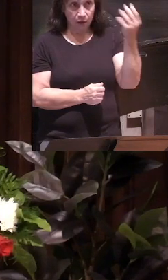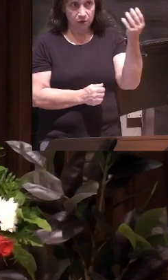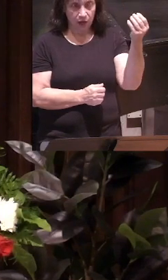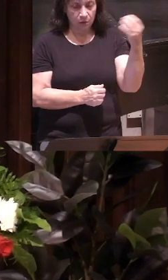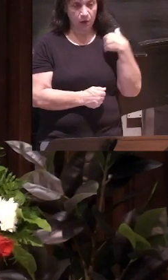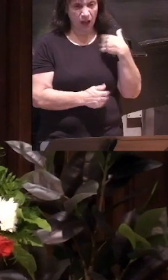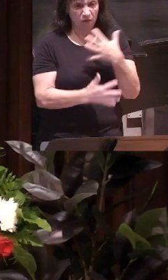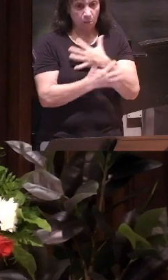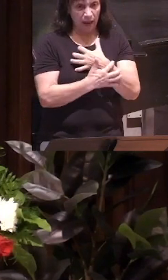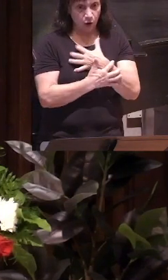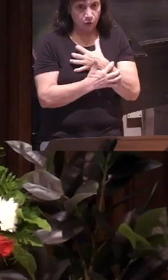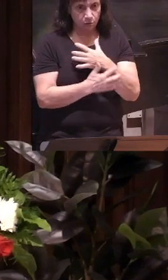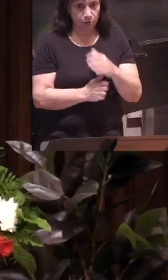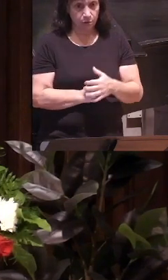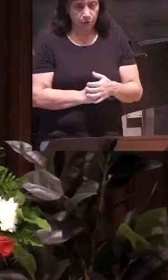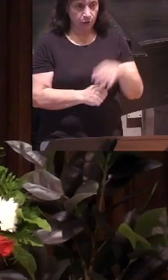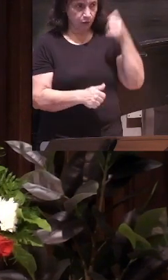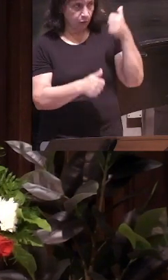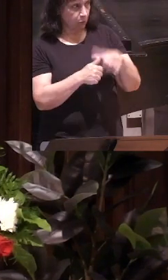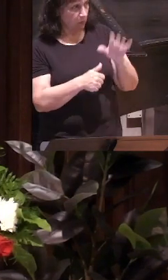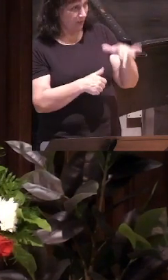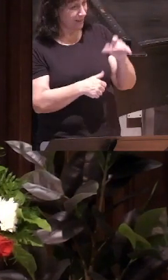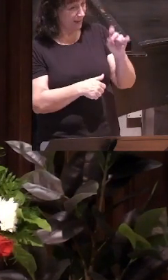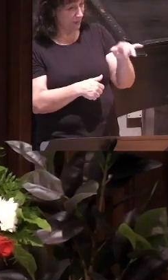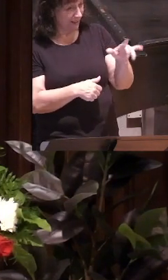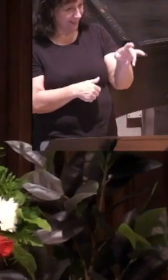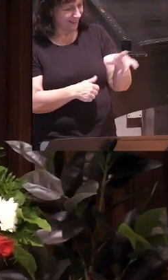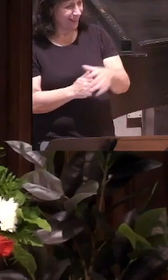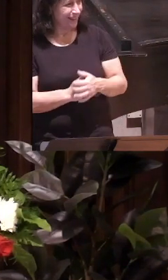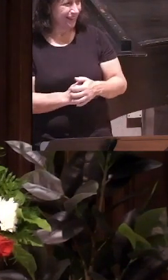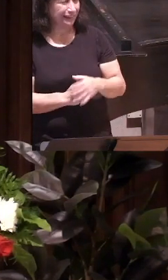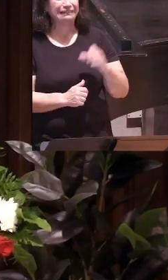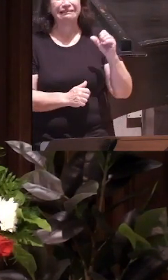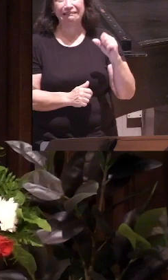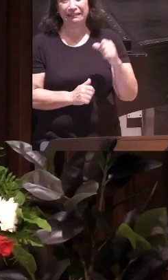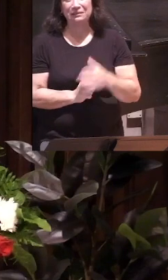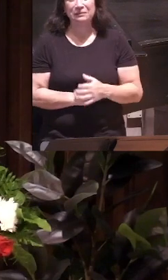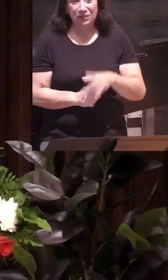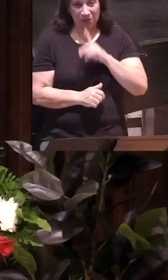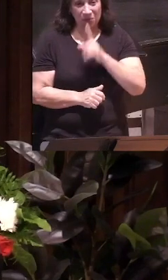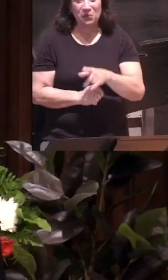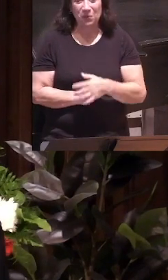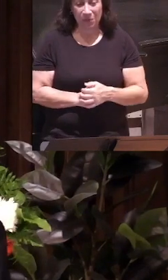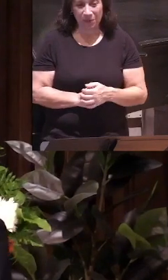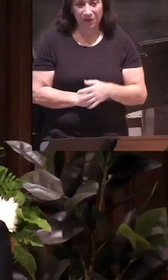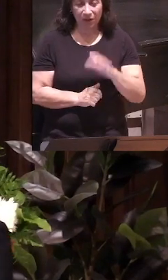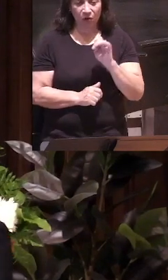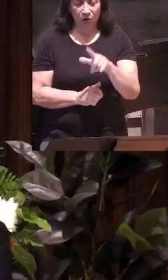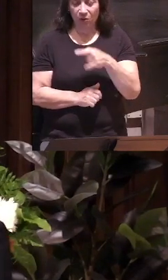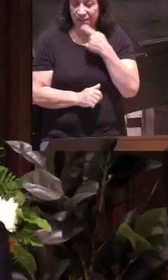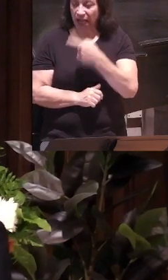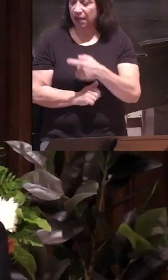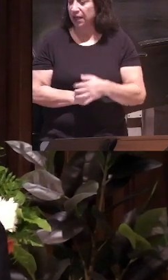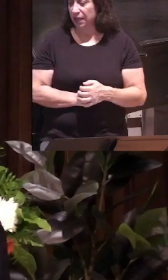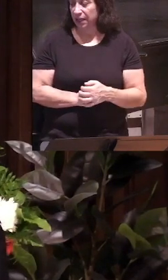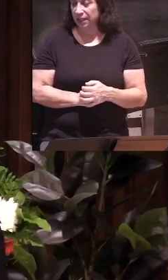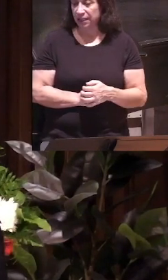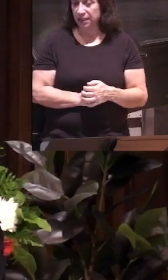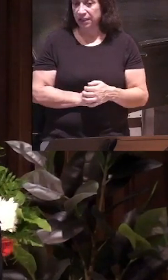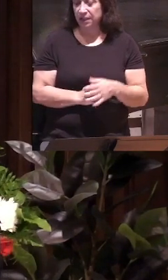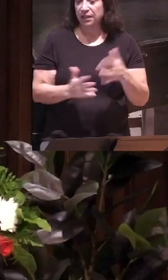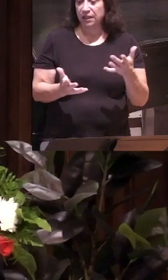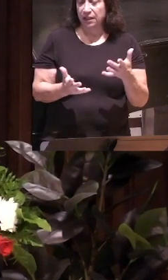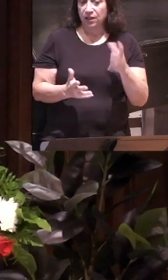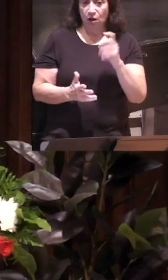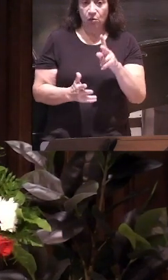outside. I don't know if you remember this, Tammy. And true to form, Earl says, all